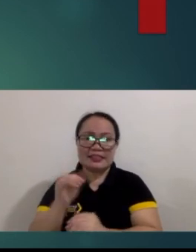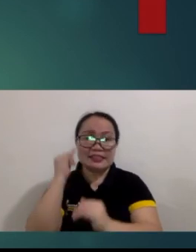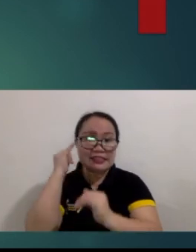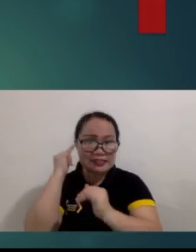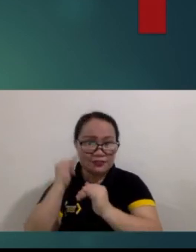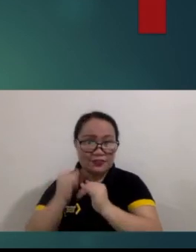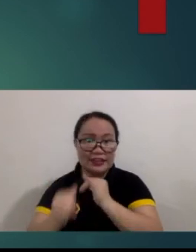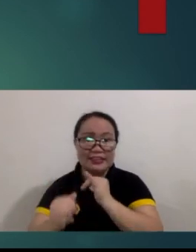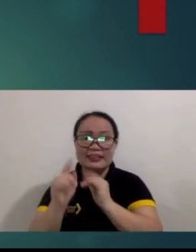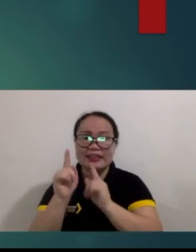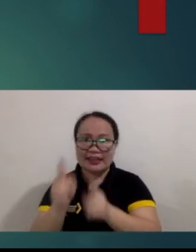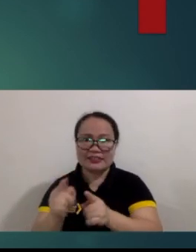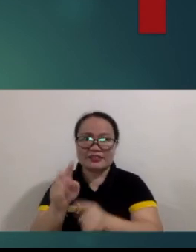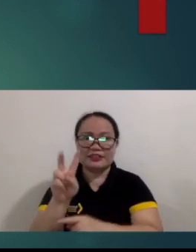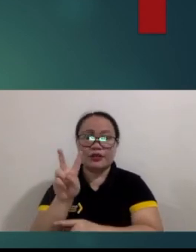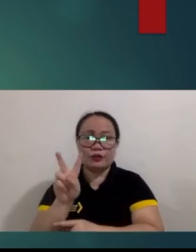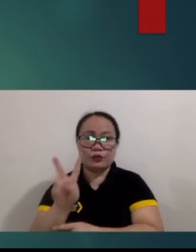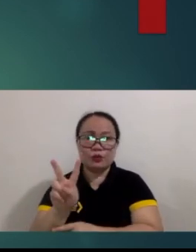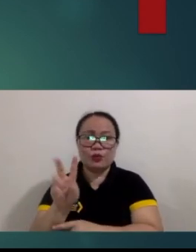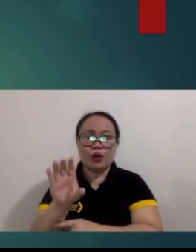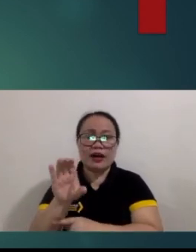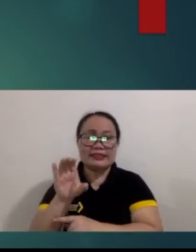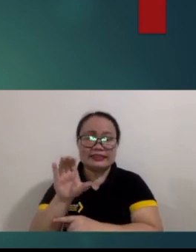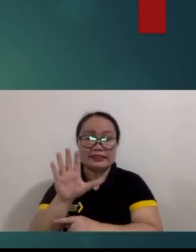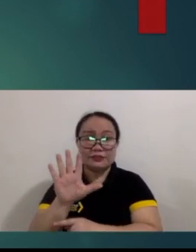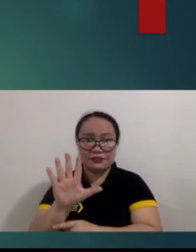256. That is the final answer,